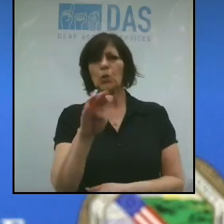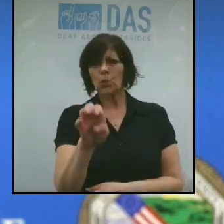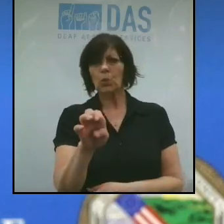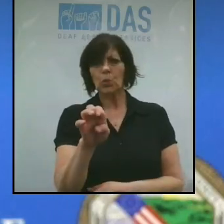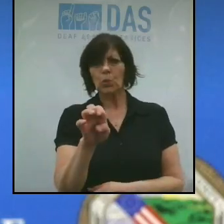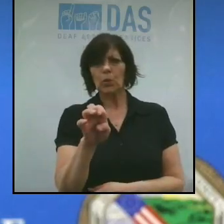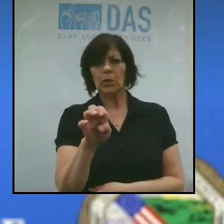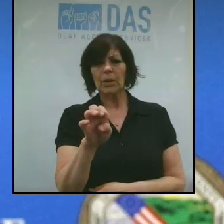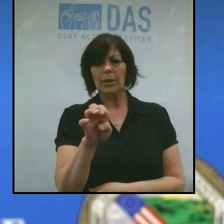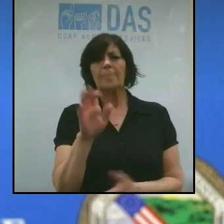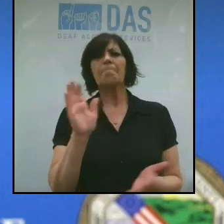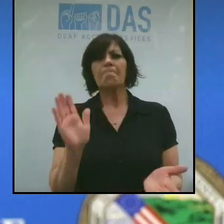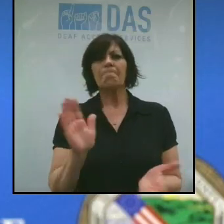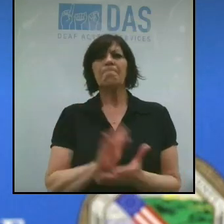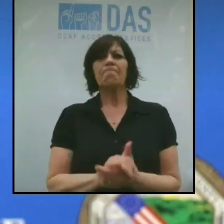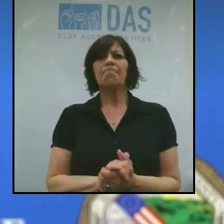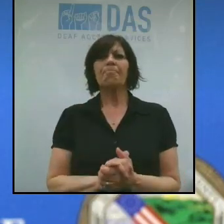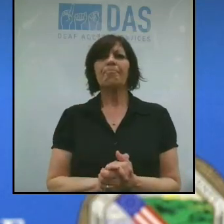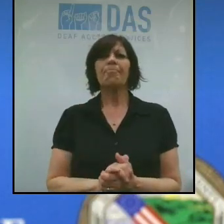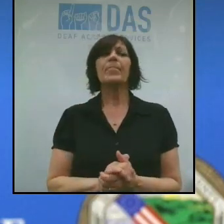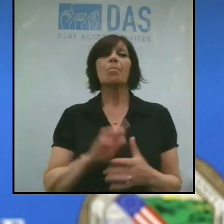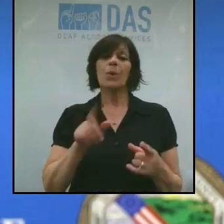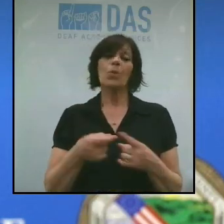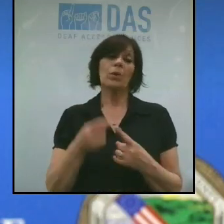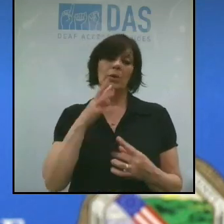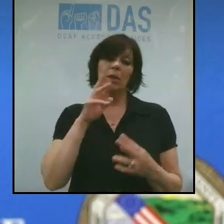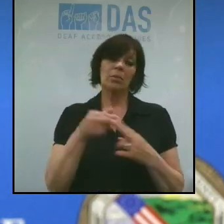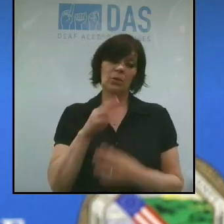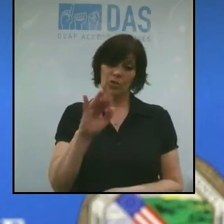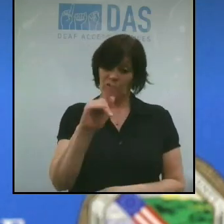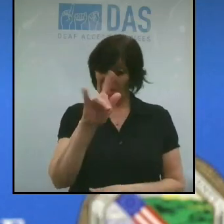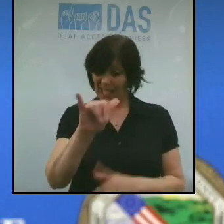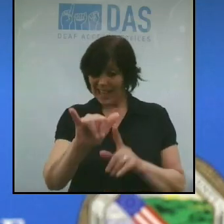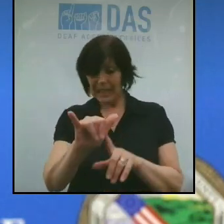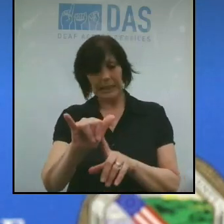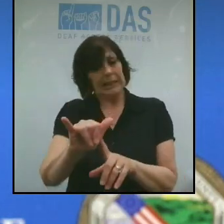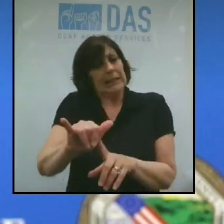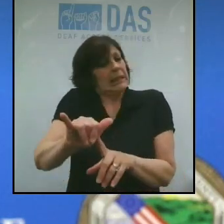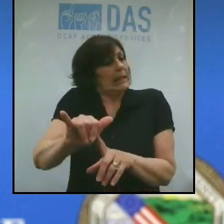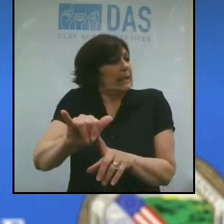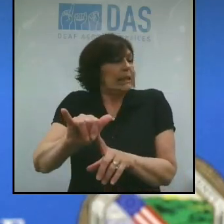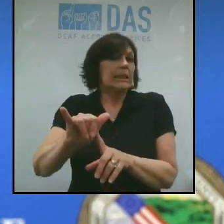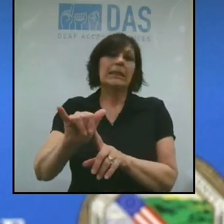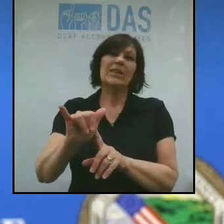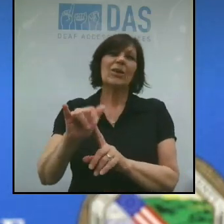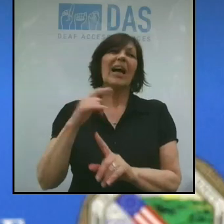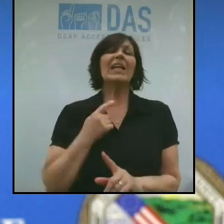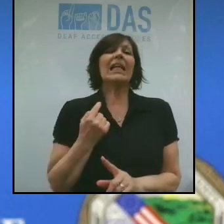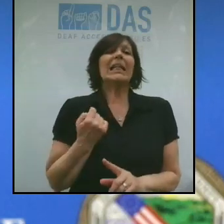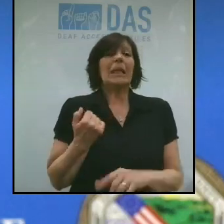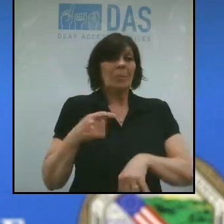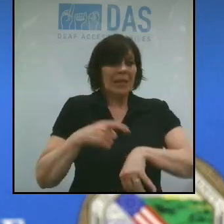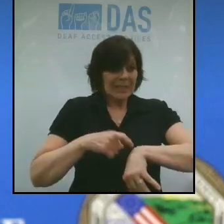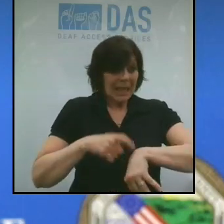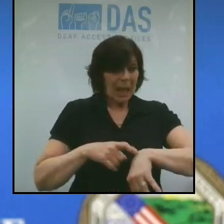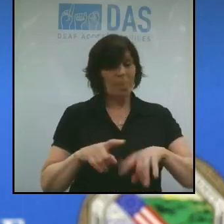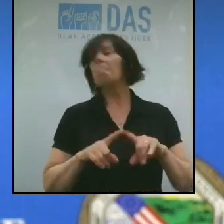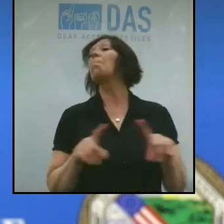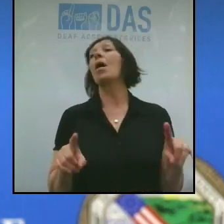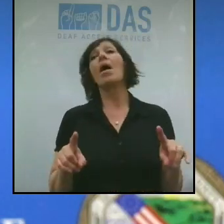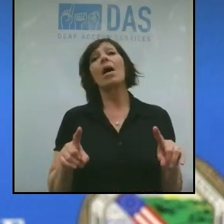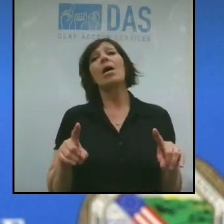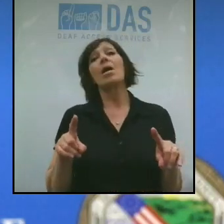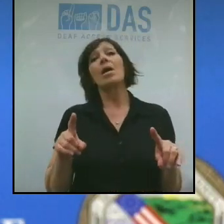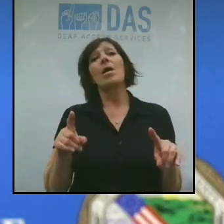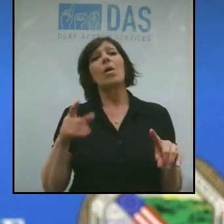ago. But if once we start talking about July, that's a whole other story. So it's given us a little bit more time, but in the meantime, we're